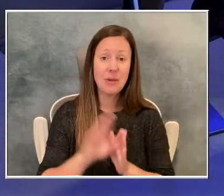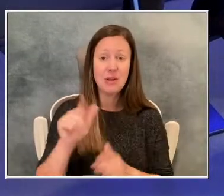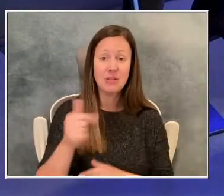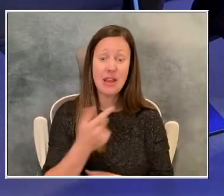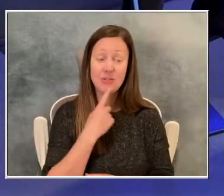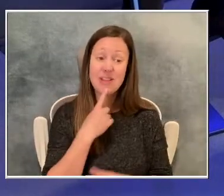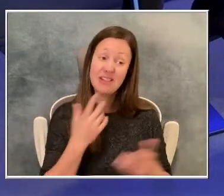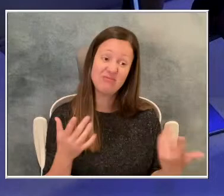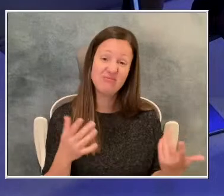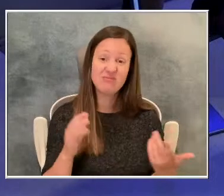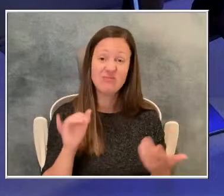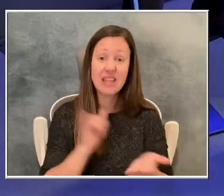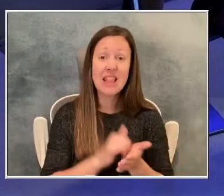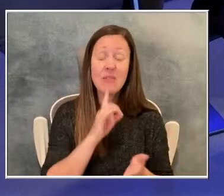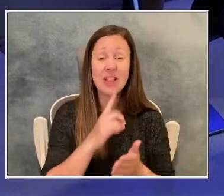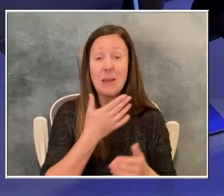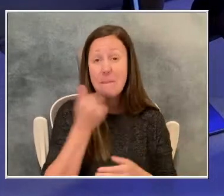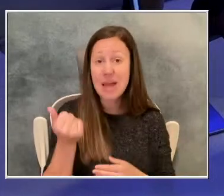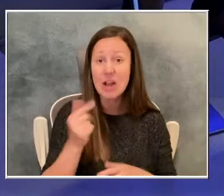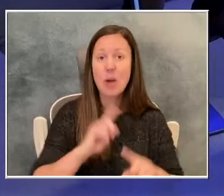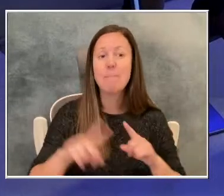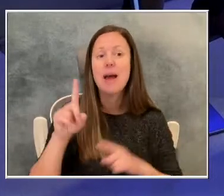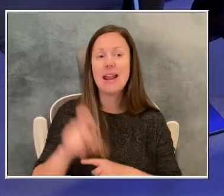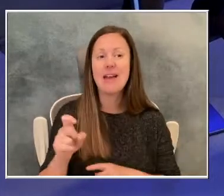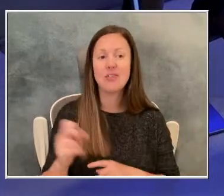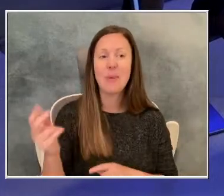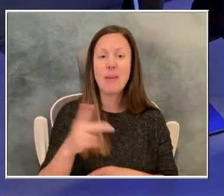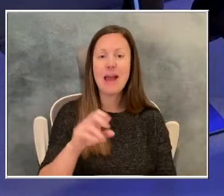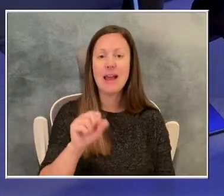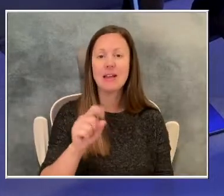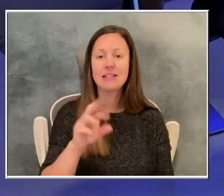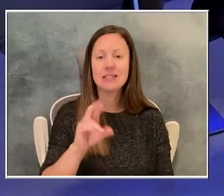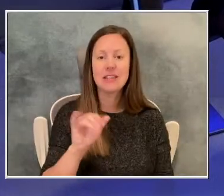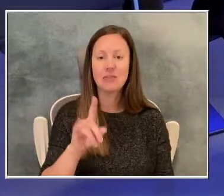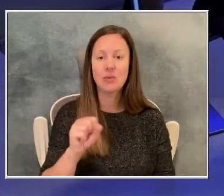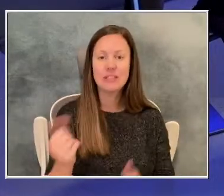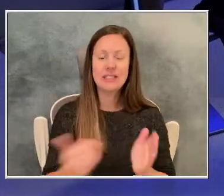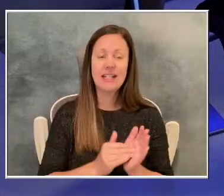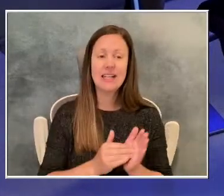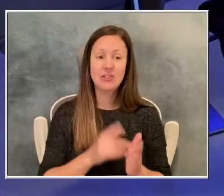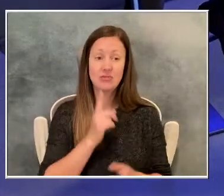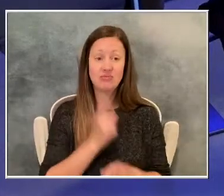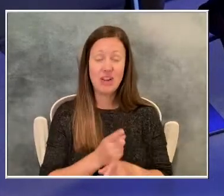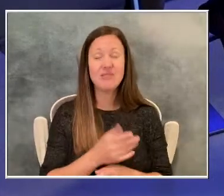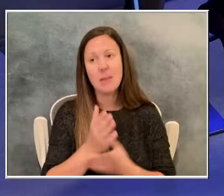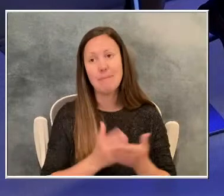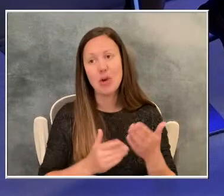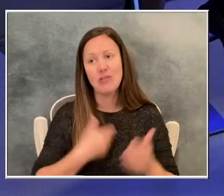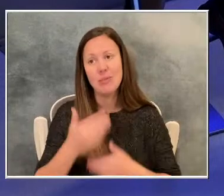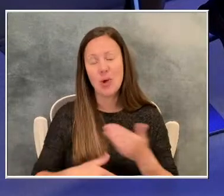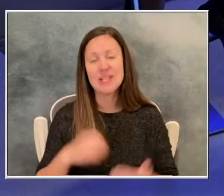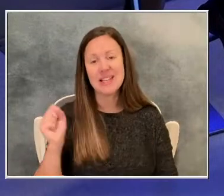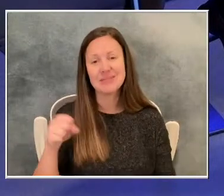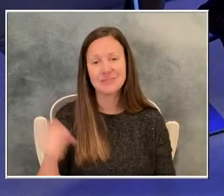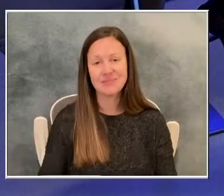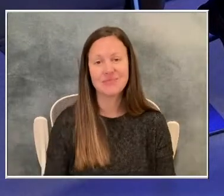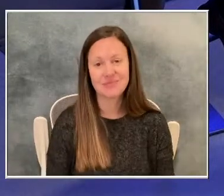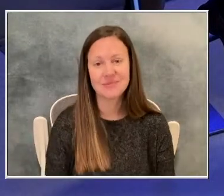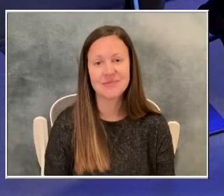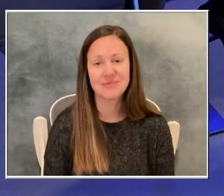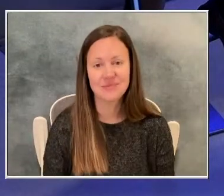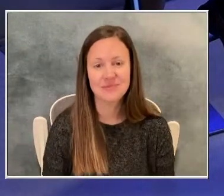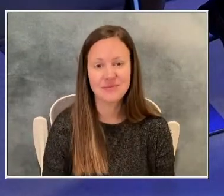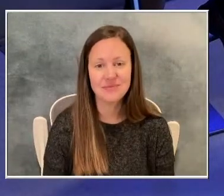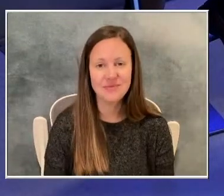doing better, but you said you had to go back on steroids. Is that right? Yes. And that's part of this. It is part of the process. It is part of the process. Are